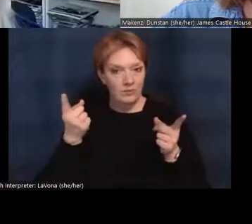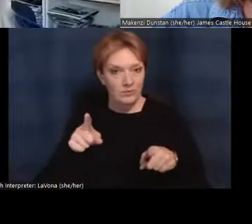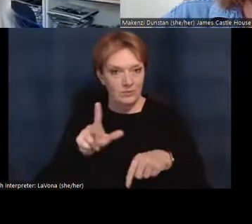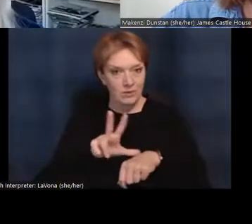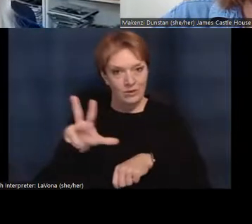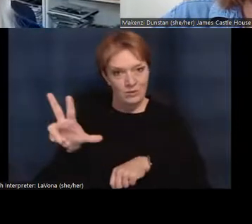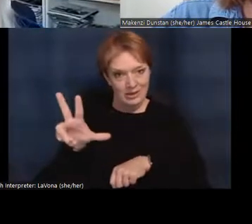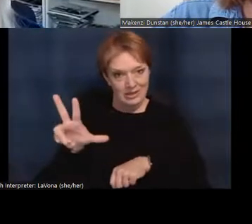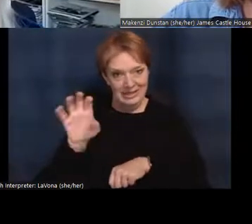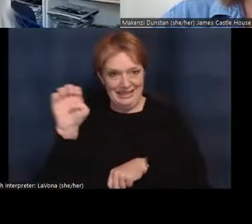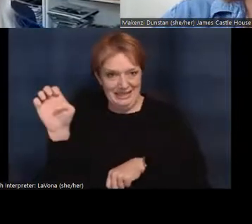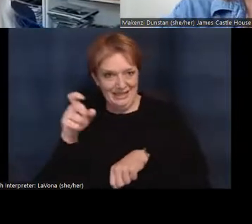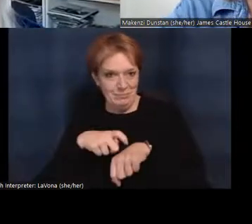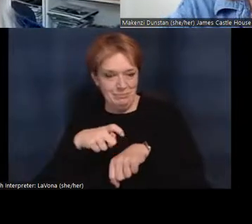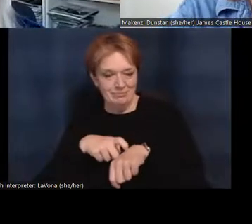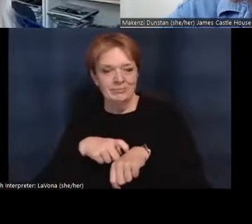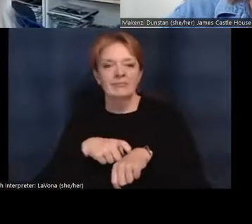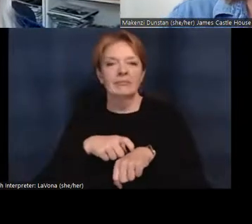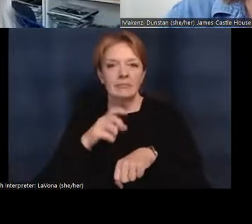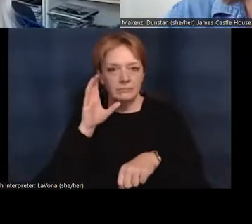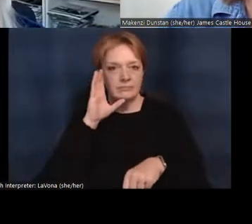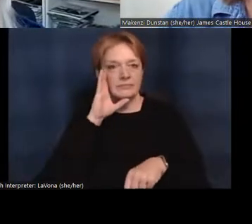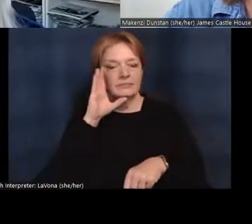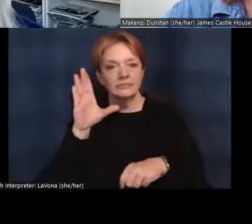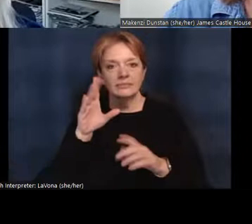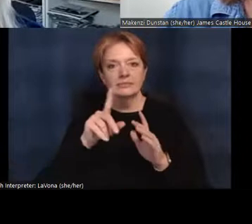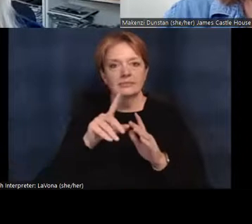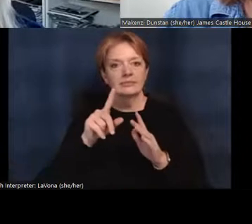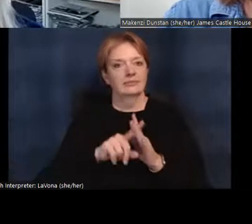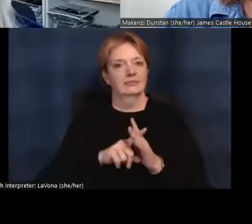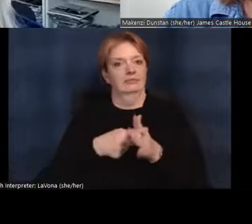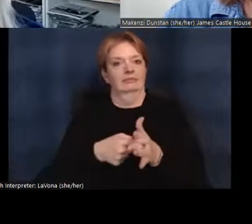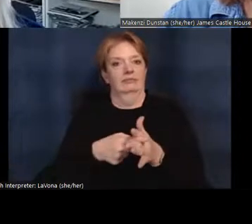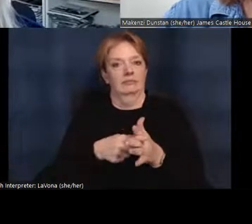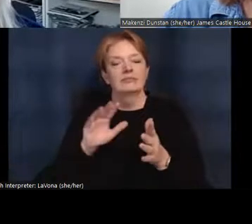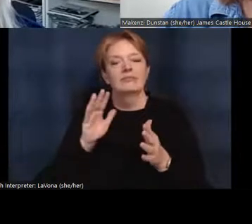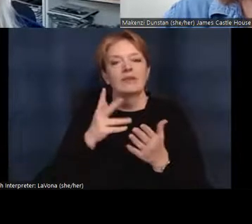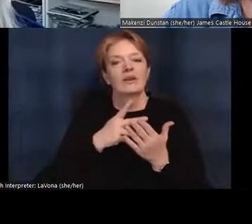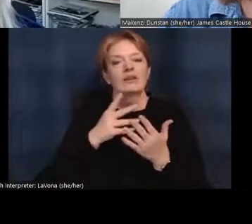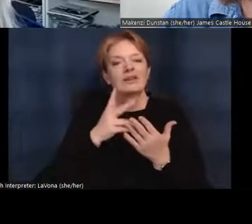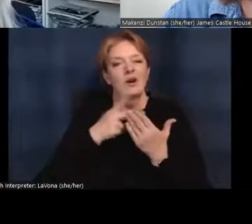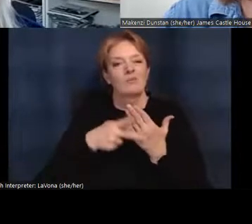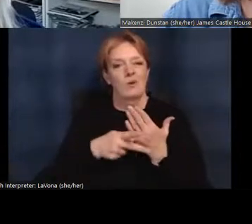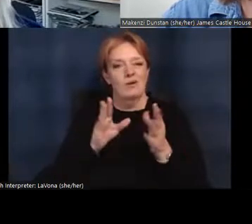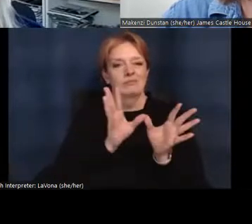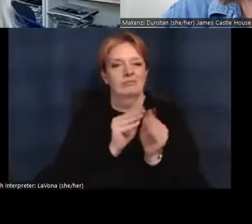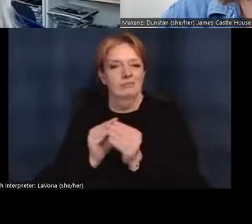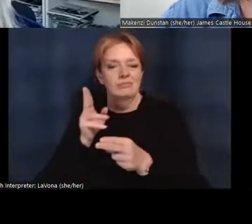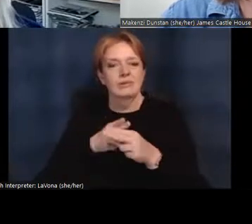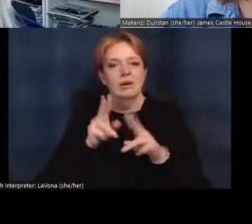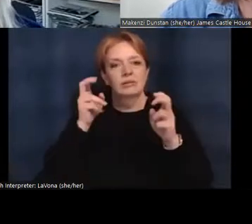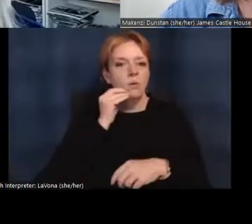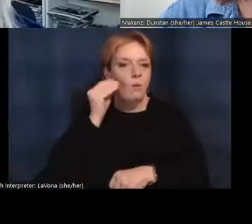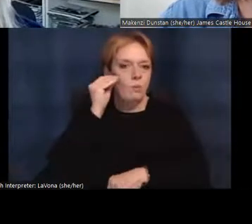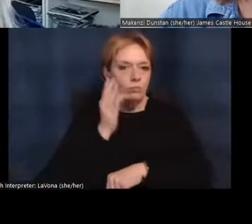3 p.m. Eastern Time, we will conduct our series Home Improvement, which is in collaboration with